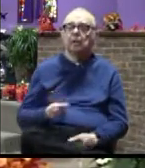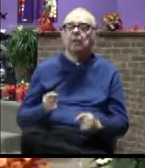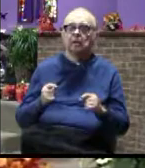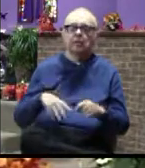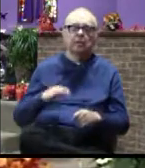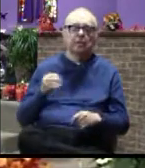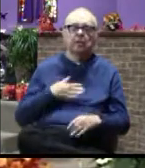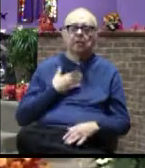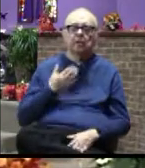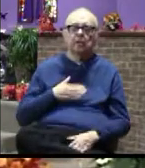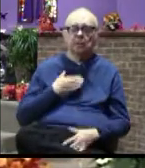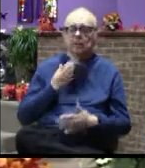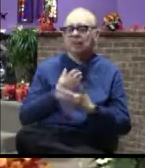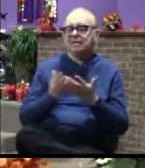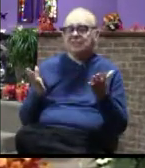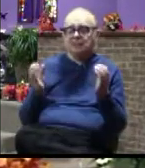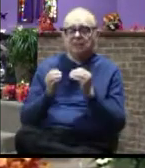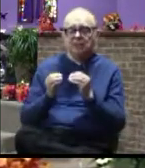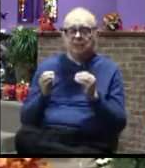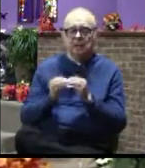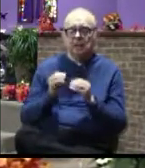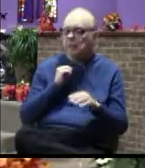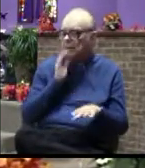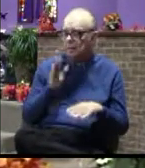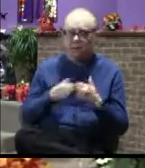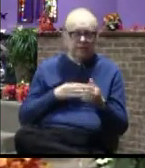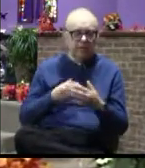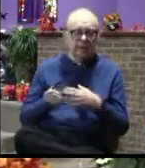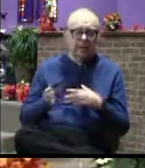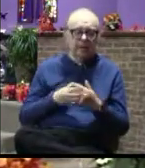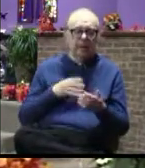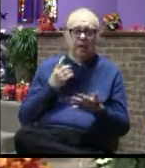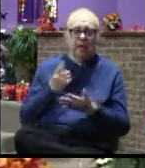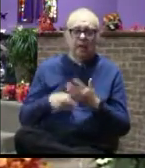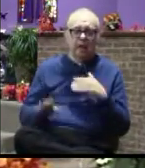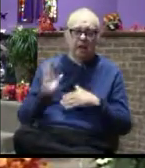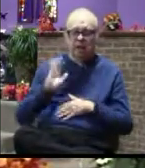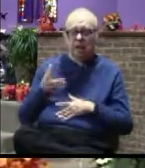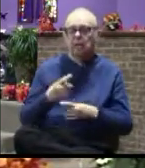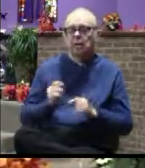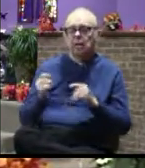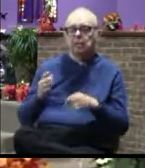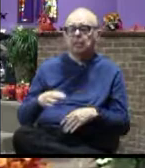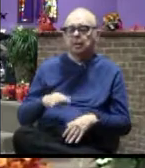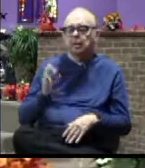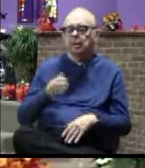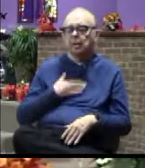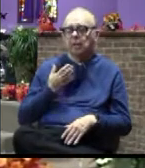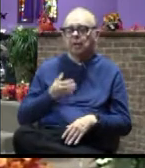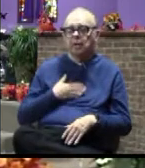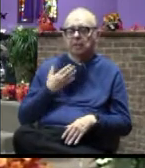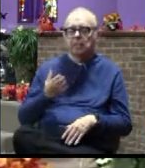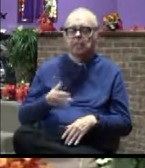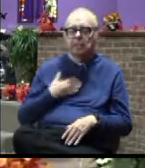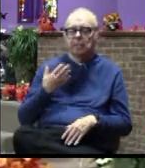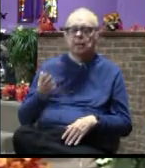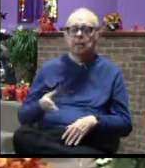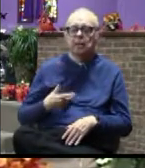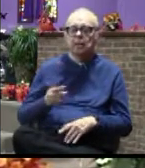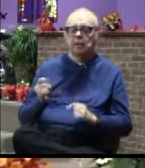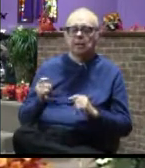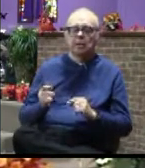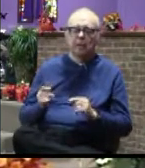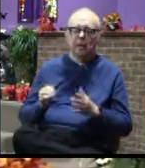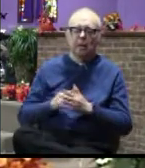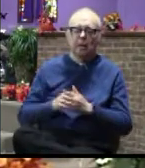we try to find happiness in something else and it doesn't matter whatever it is that you're trying to find the happiness is the happiness